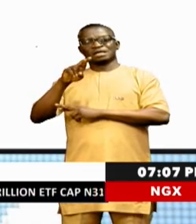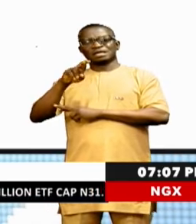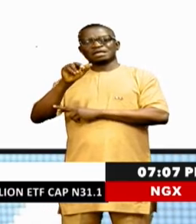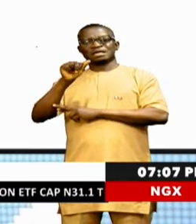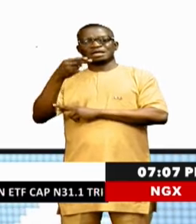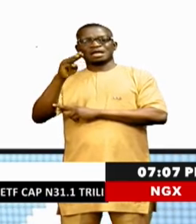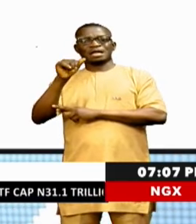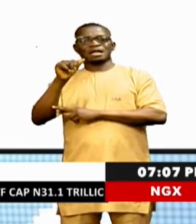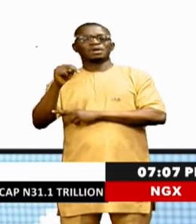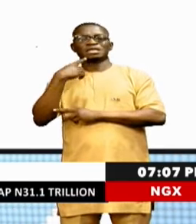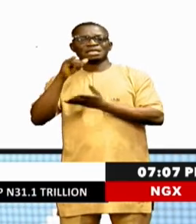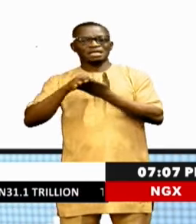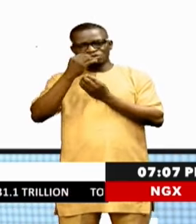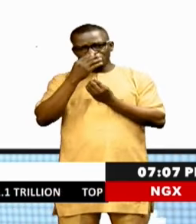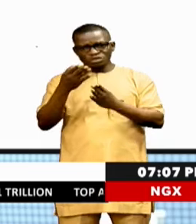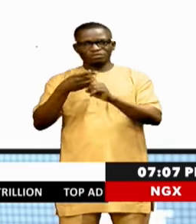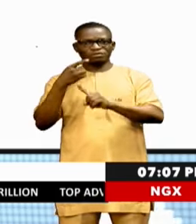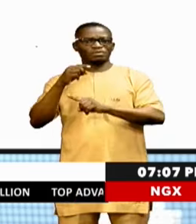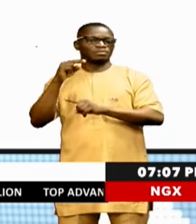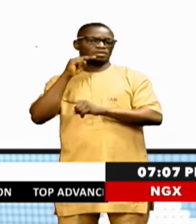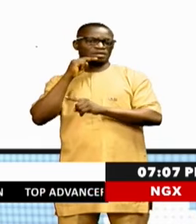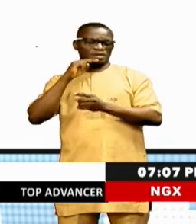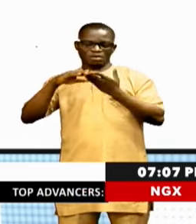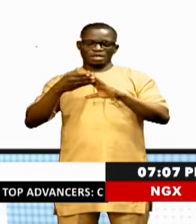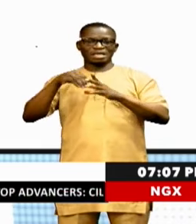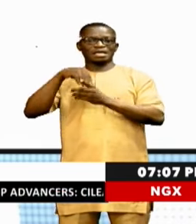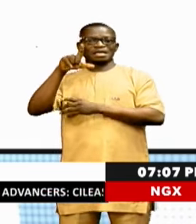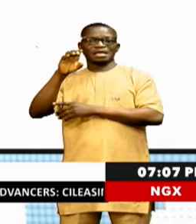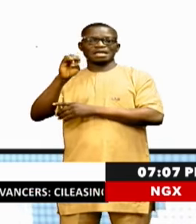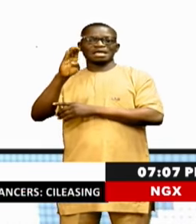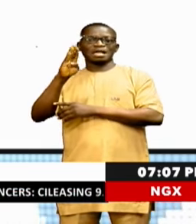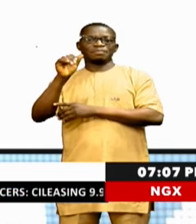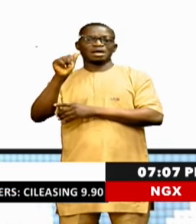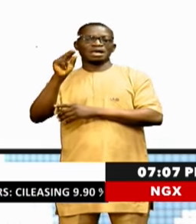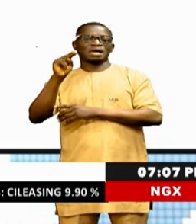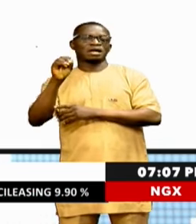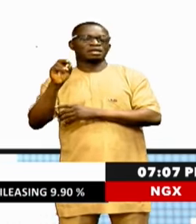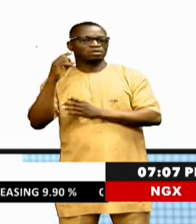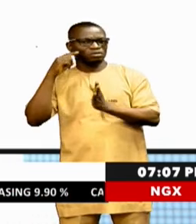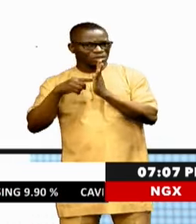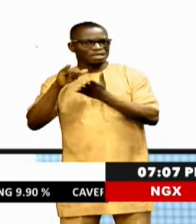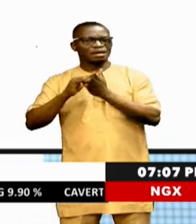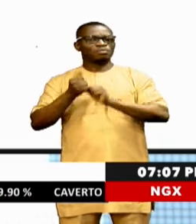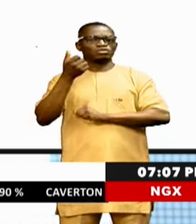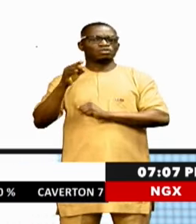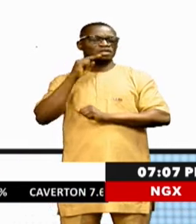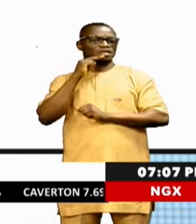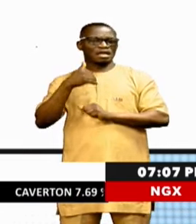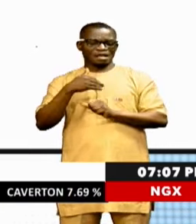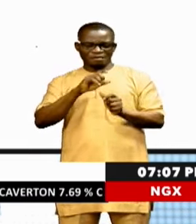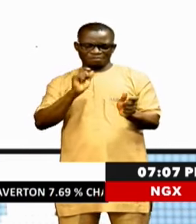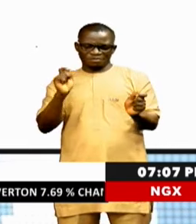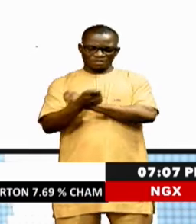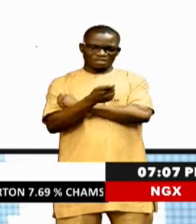Balogun, says information from the Nigerian community in Lebanon indicates that most Nigerians have relocated from the